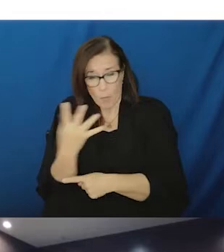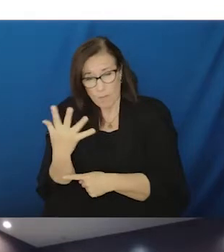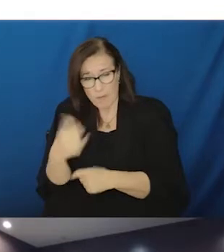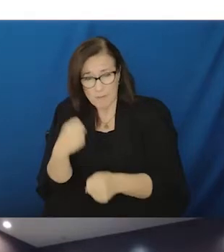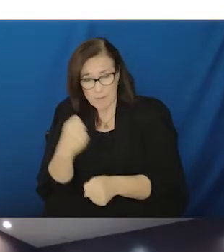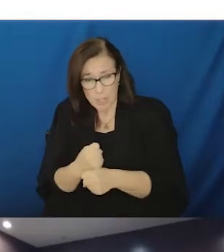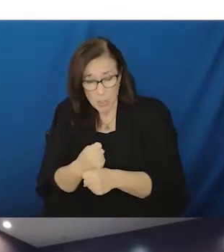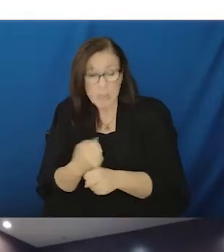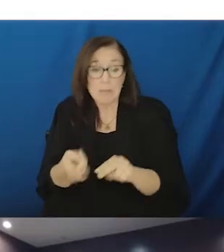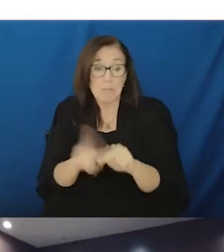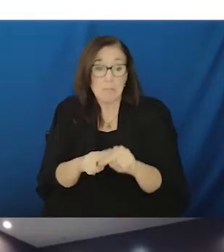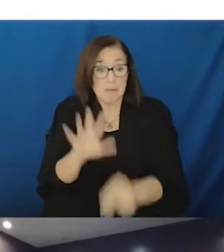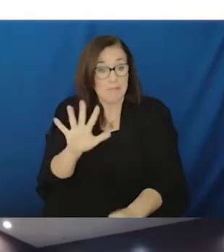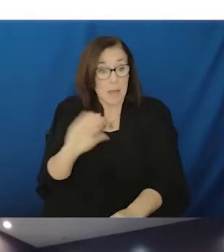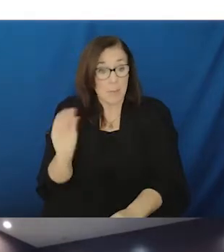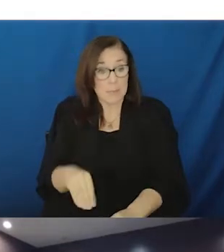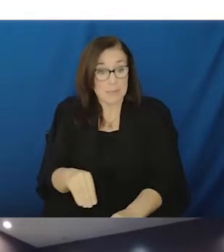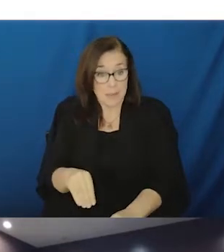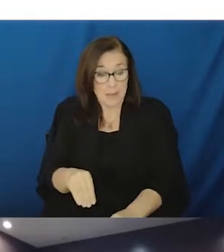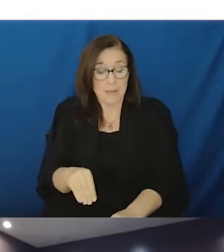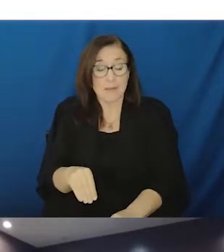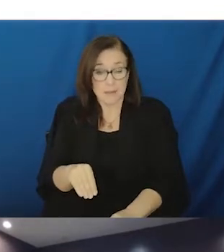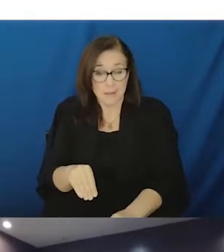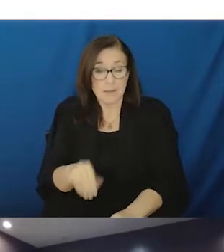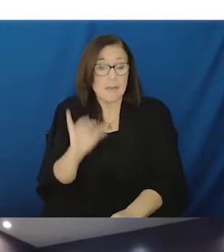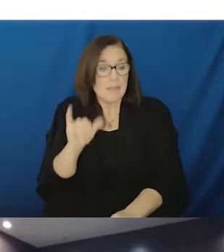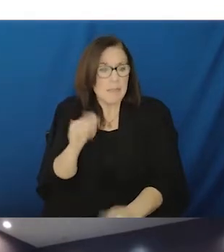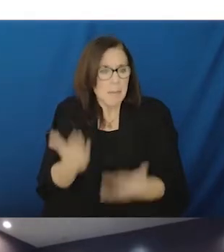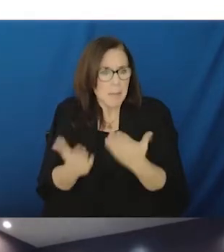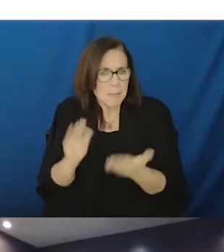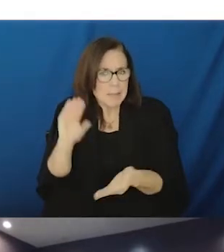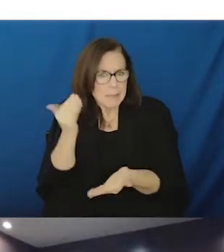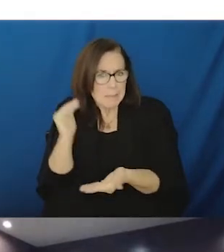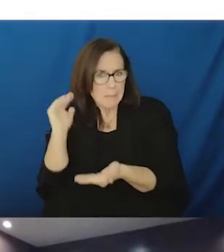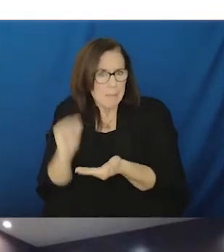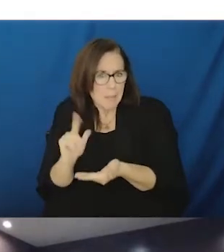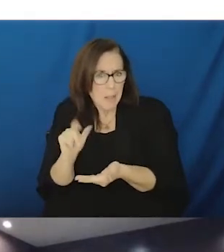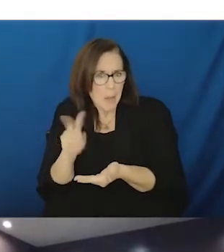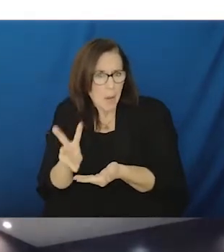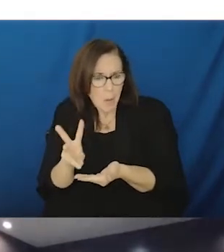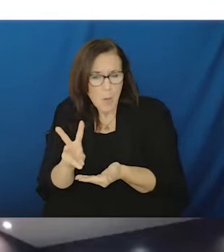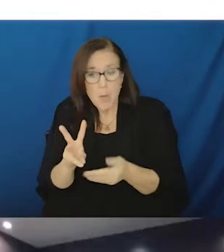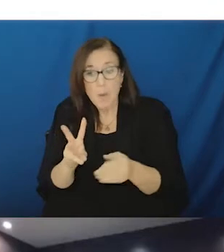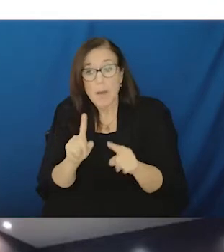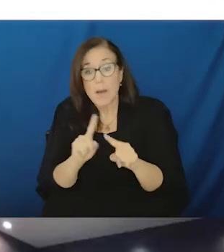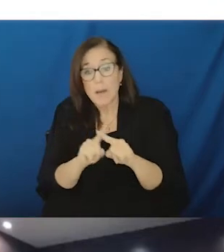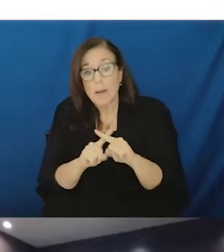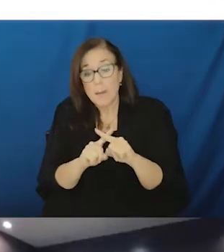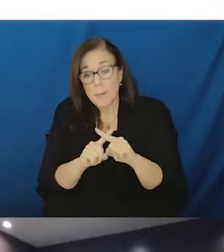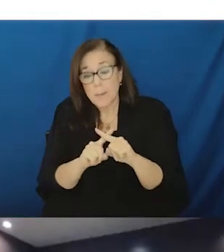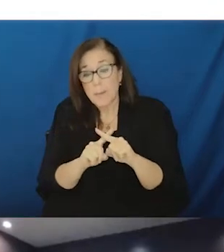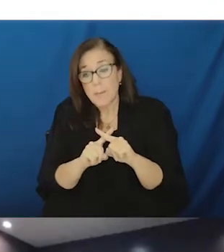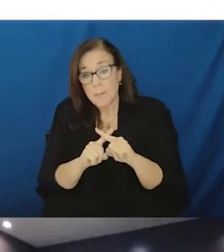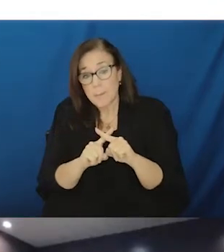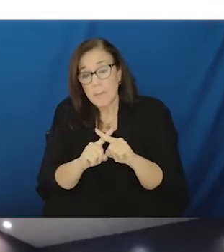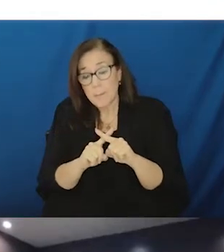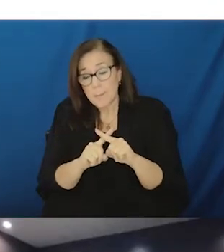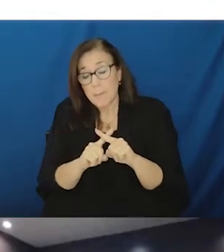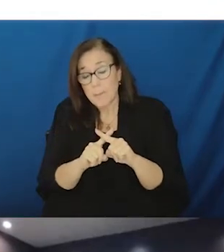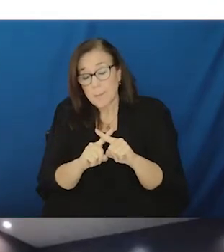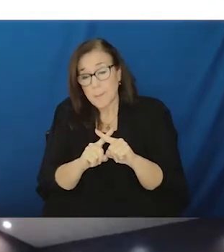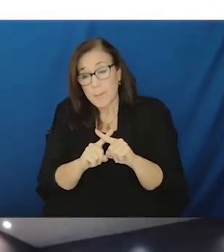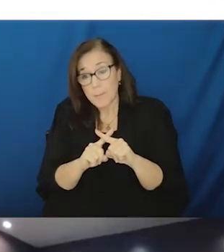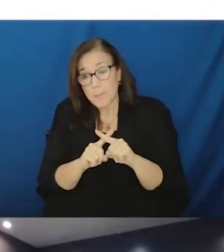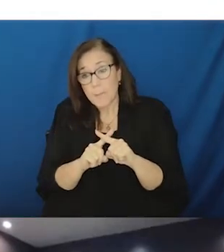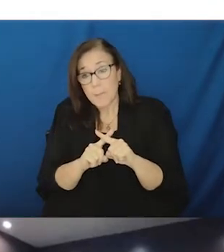been 5%. So it may seem a little low, but conservatives, as you all know, that